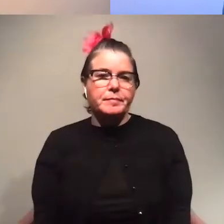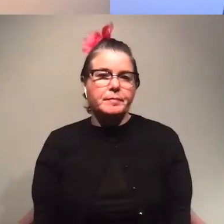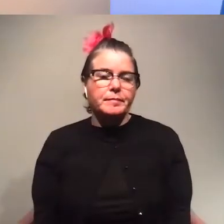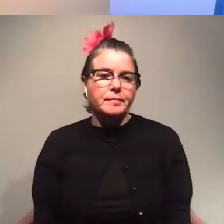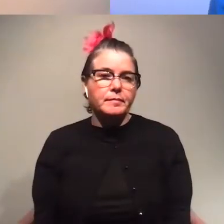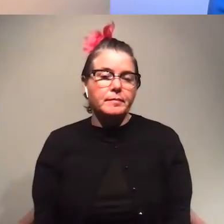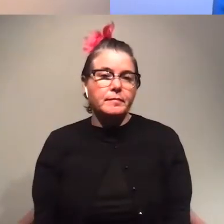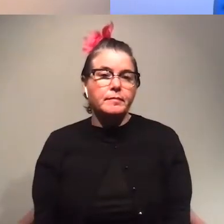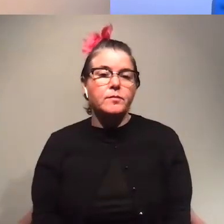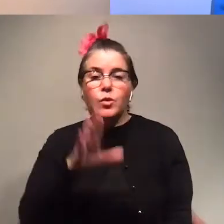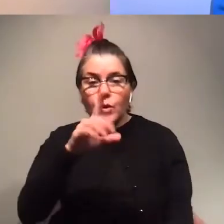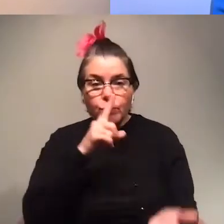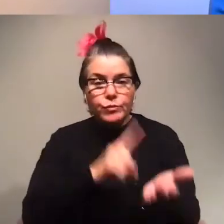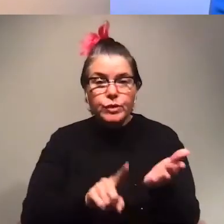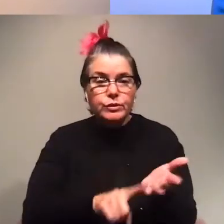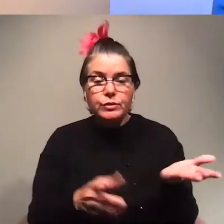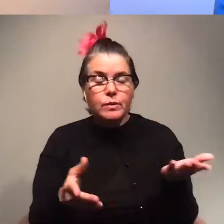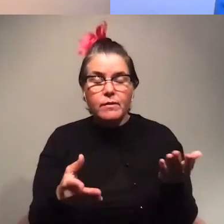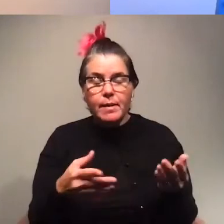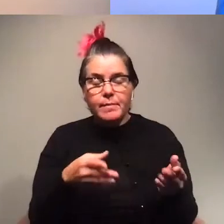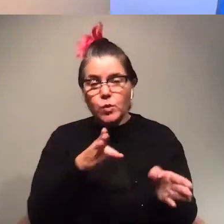Or your research, if your field is too broad.